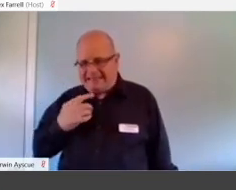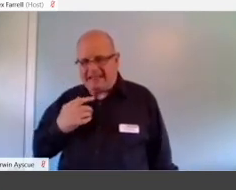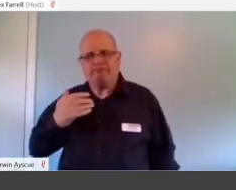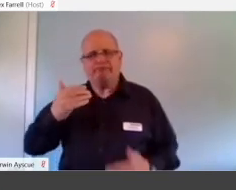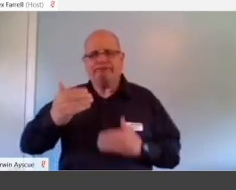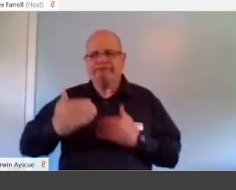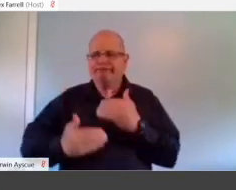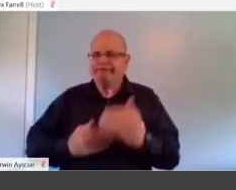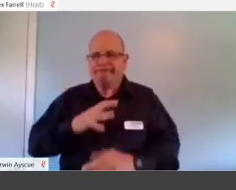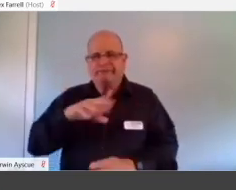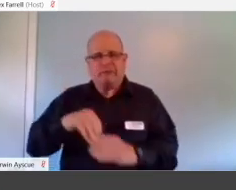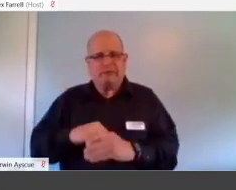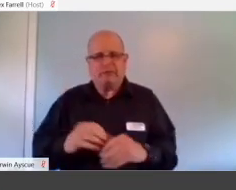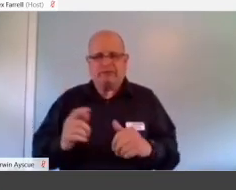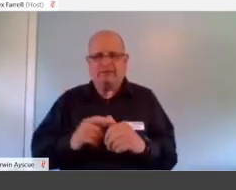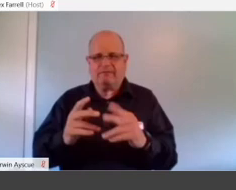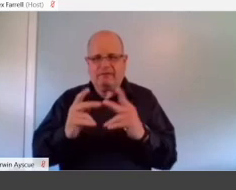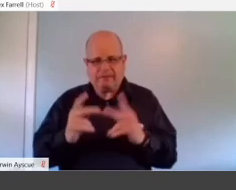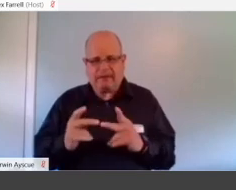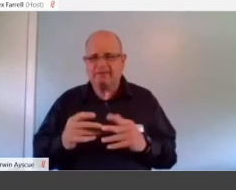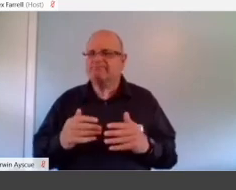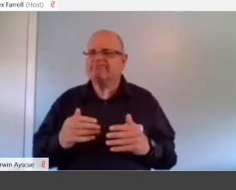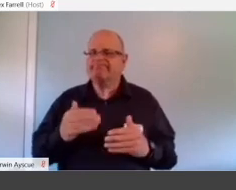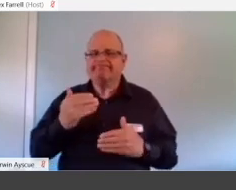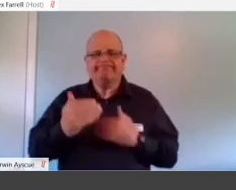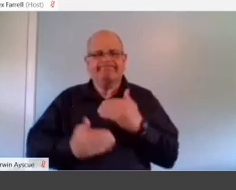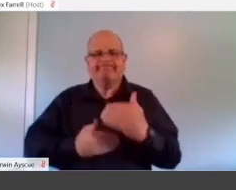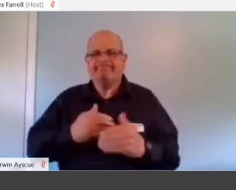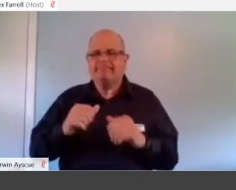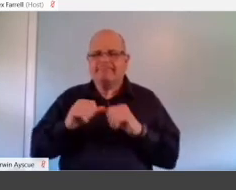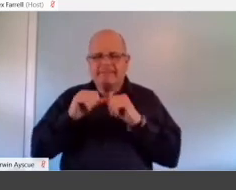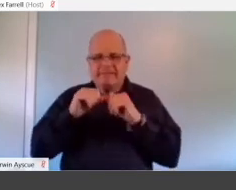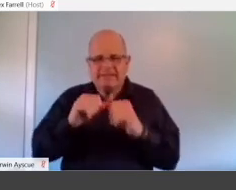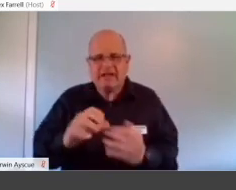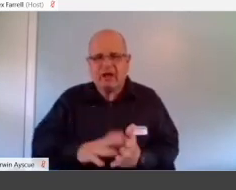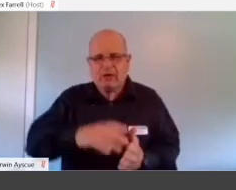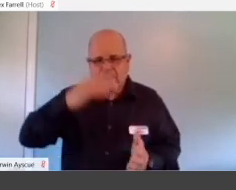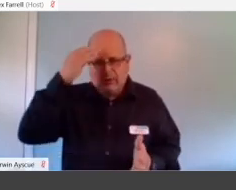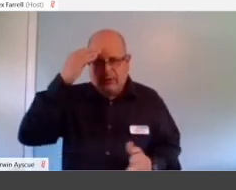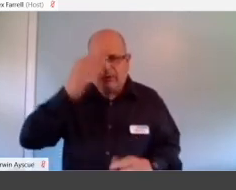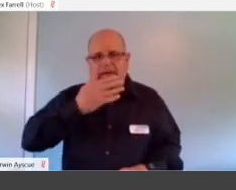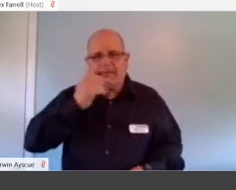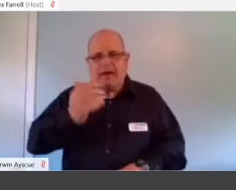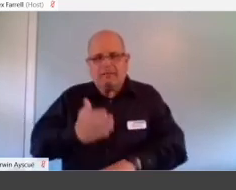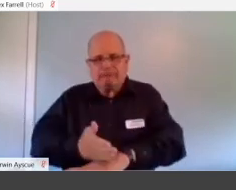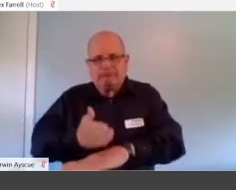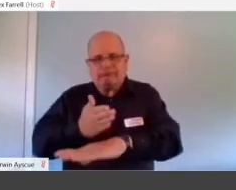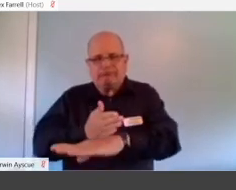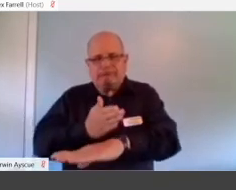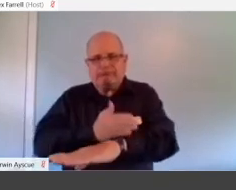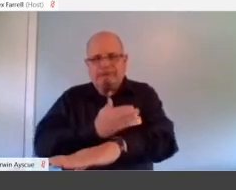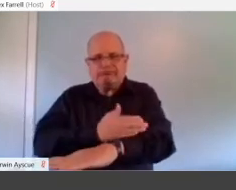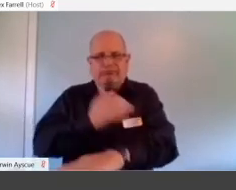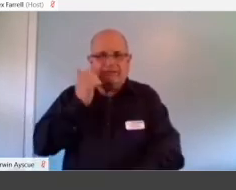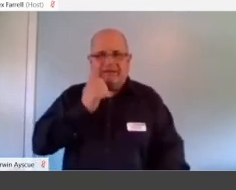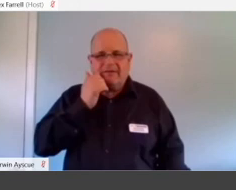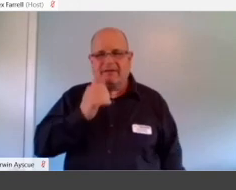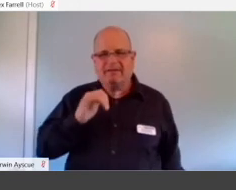very beginning, and then let's keep learning and let's do better every day.